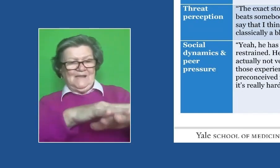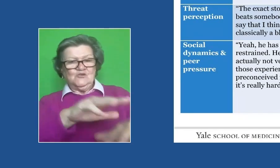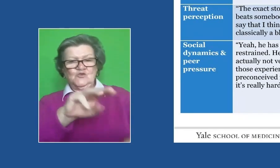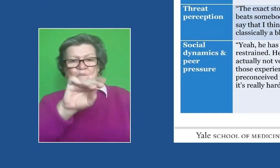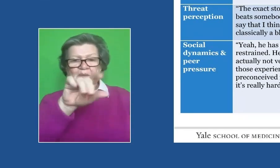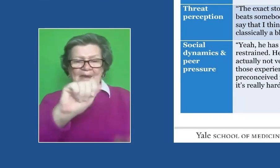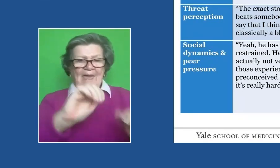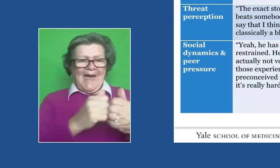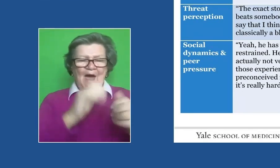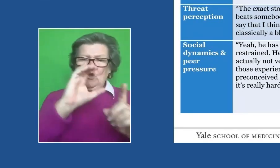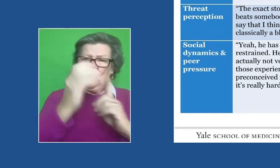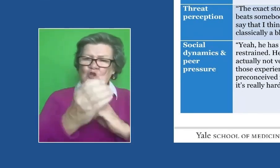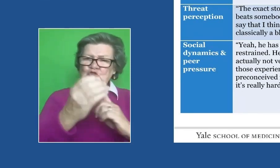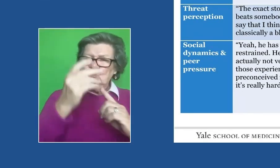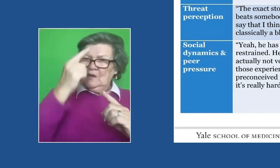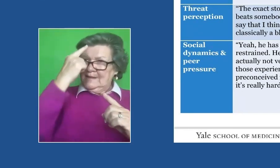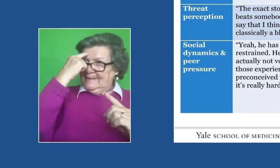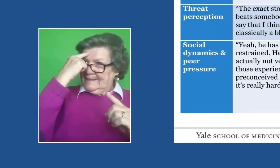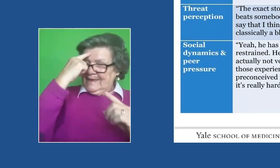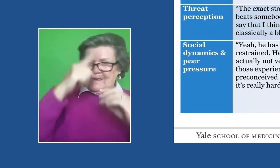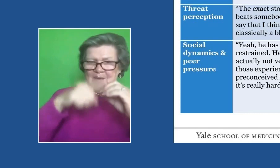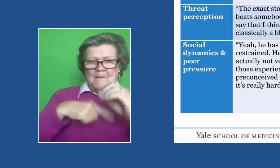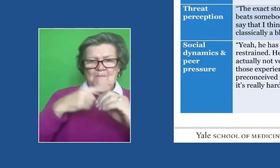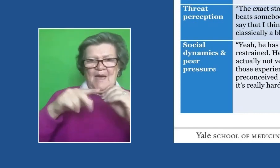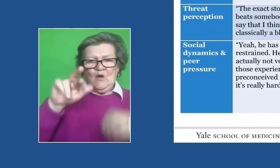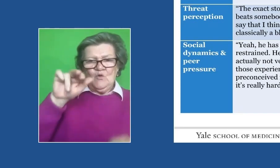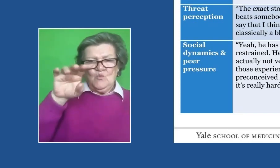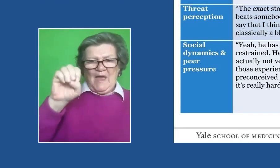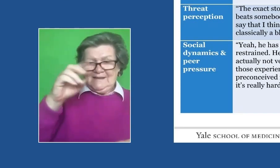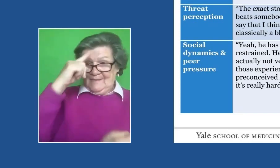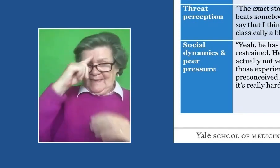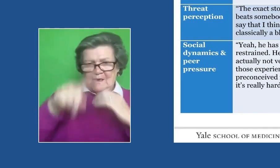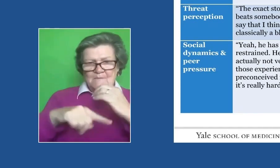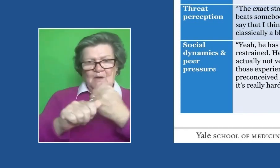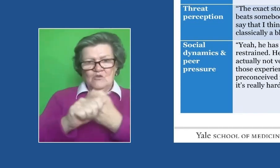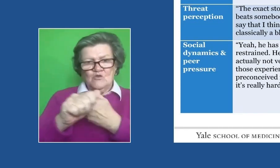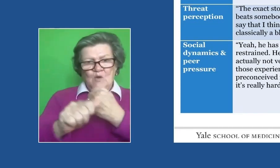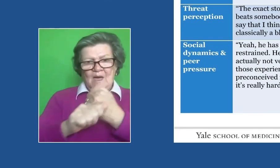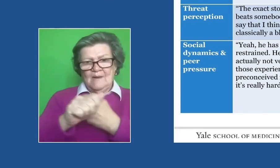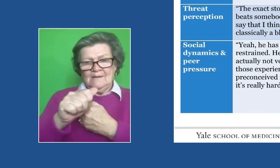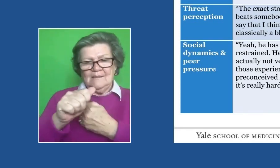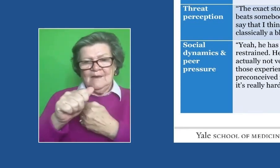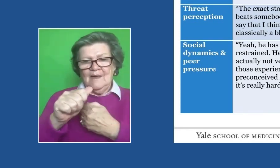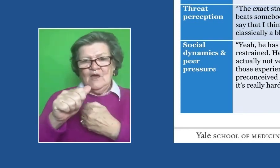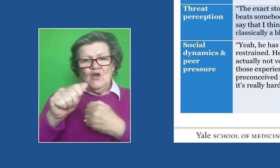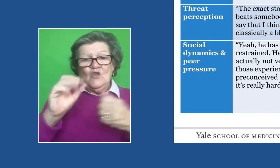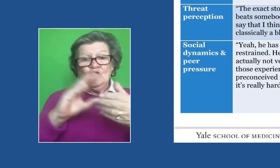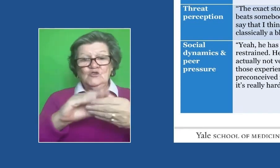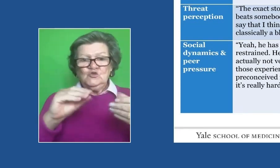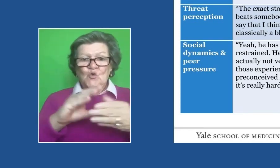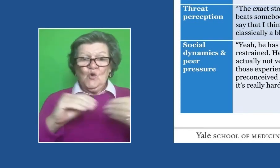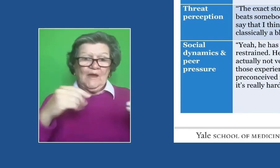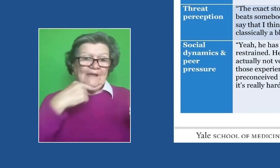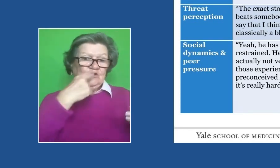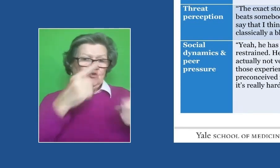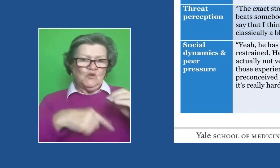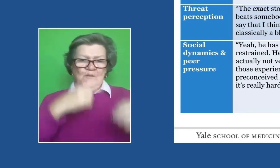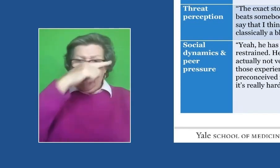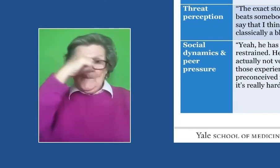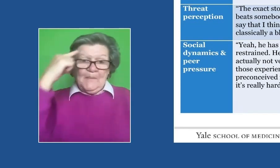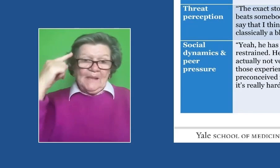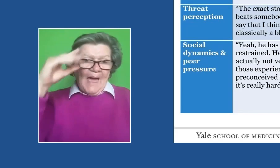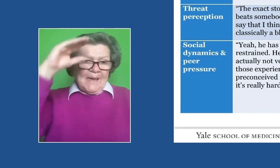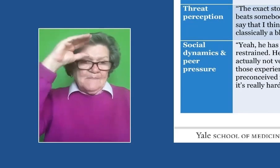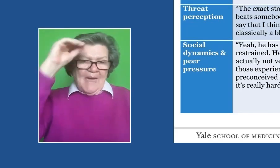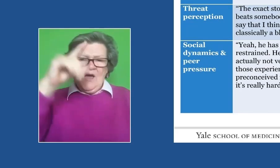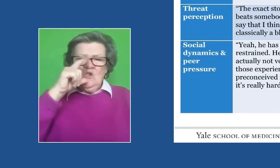Blacks can seep into decisions around threat. The exact story that gets told about, for example, the Black male who does drugs and then beats